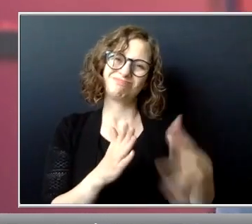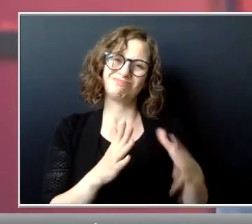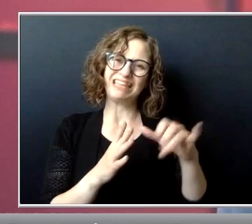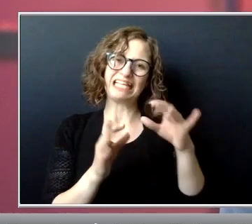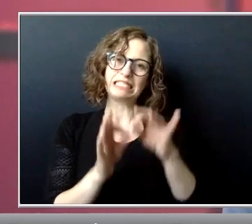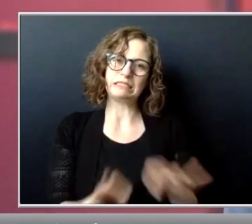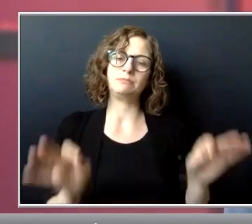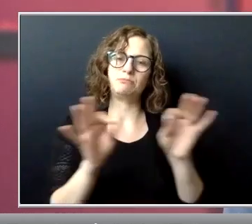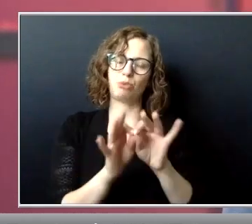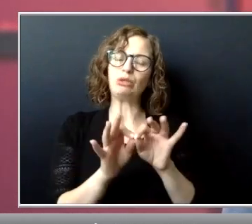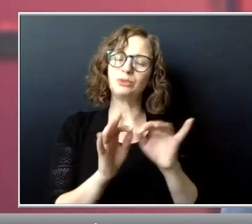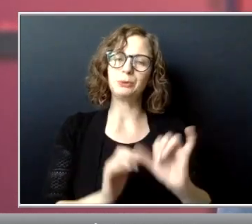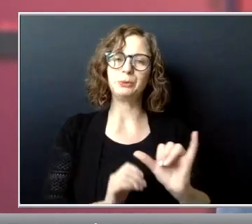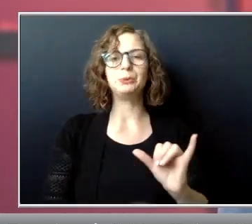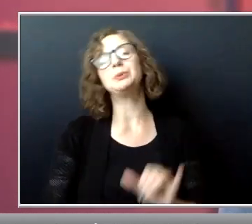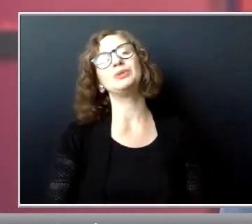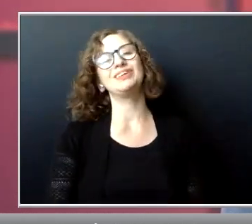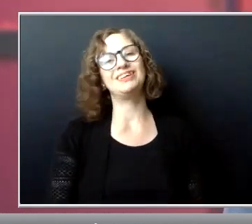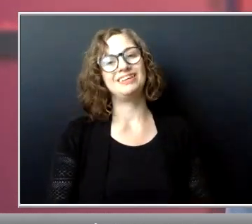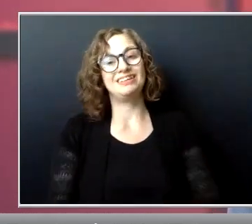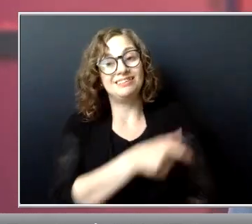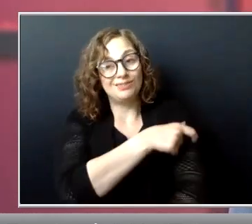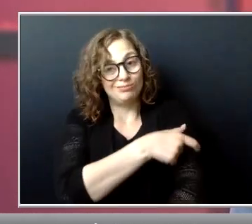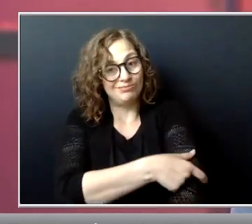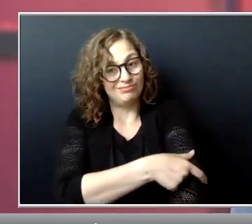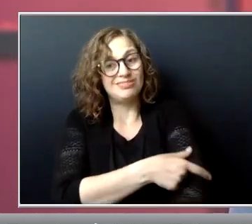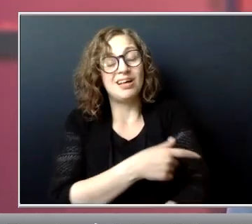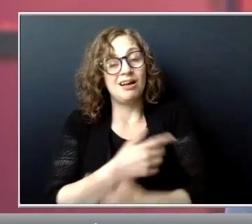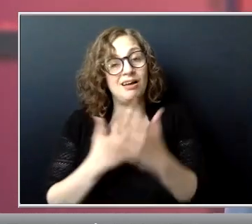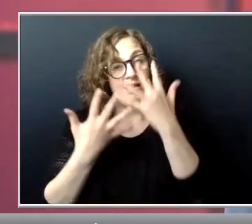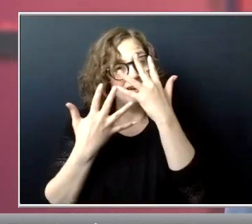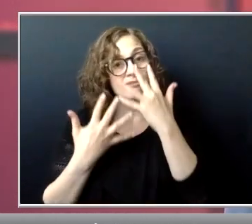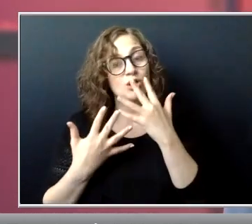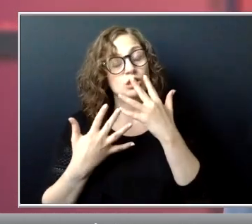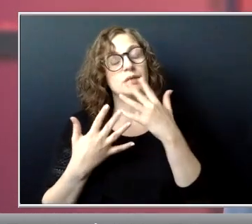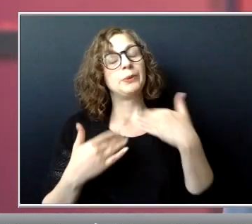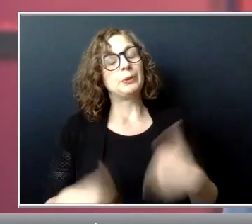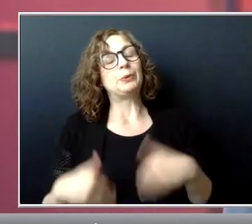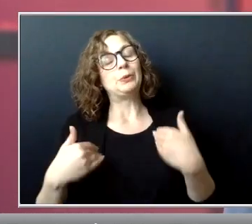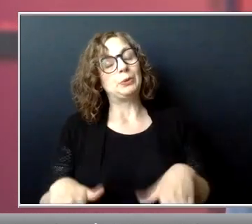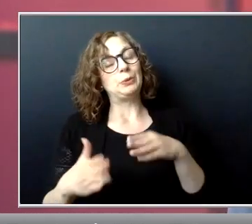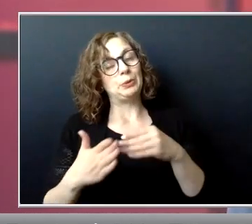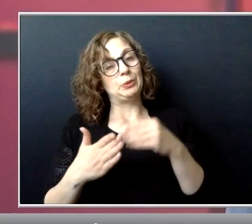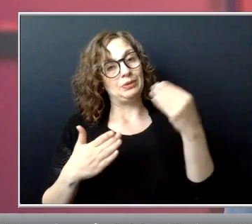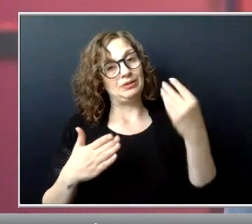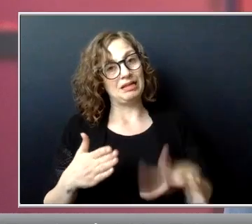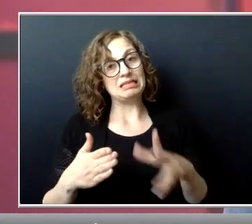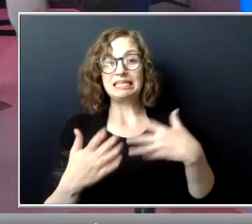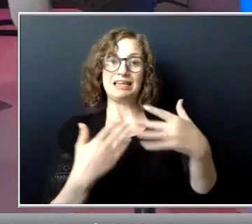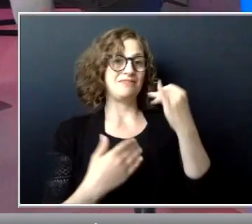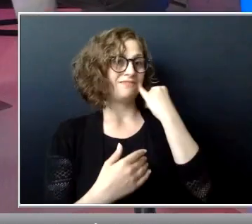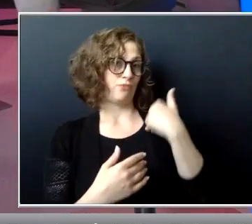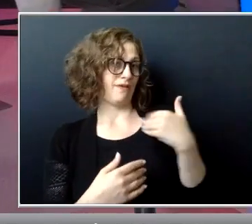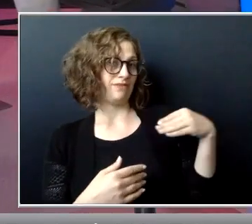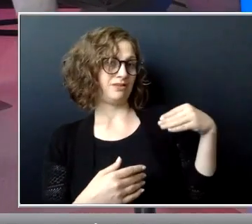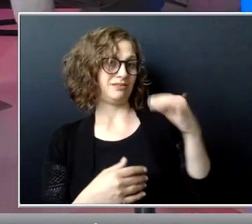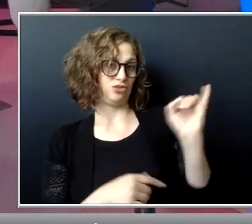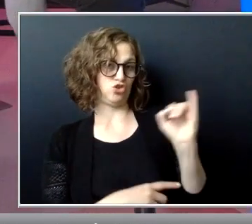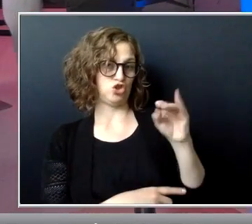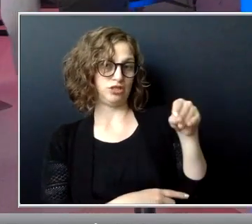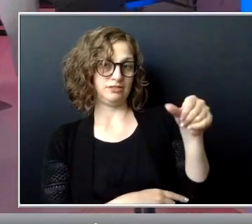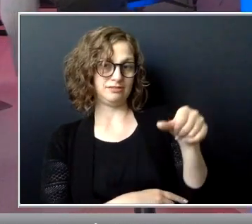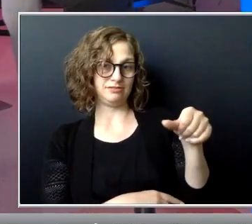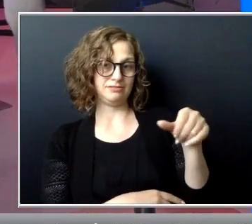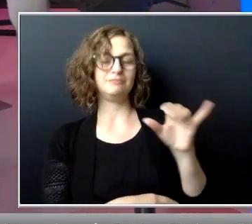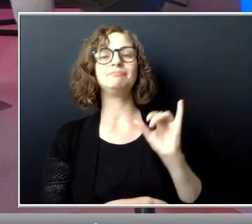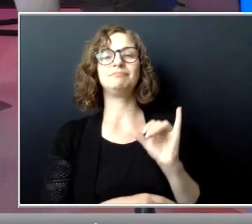well. These devices are, unfortunately, generally very expensive, even with insurance coverage. And that's where we get into the topic of accessibility.